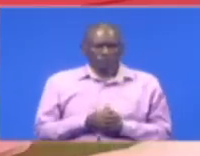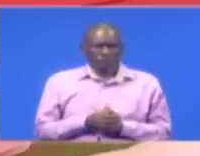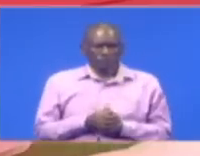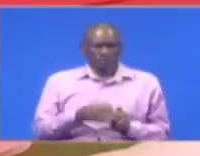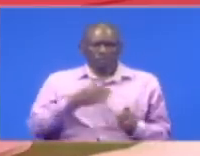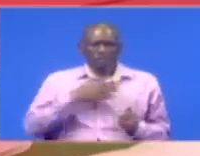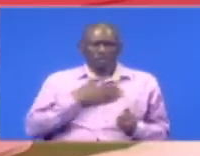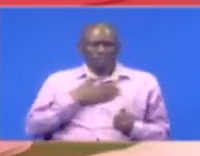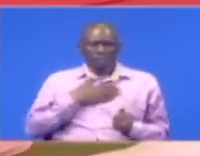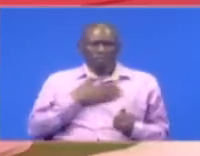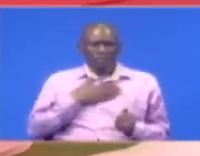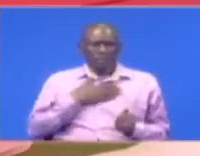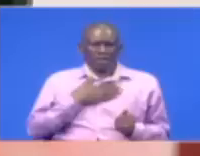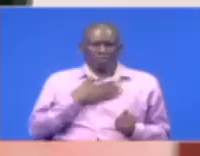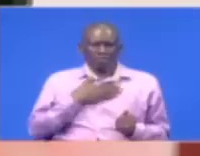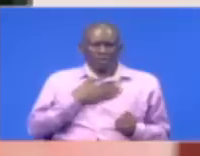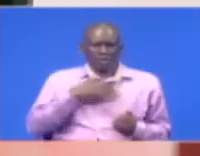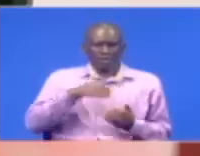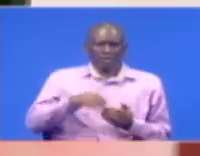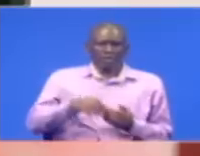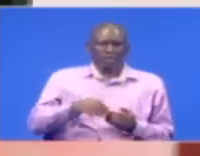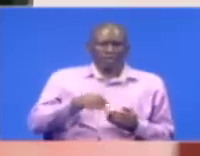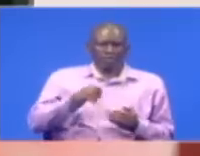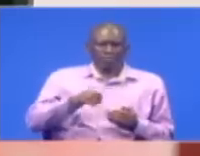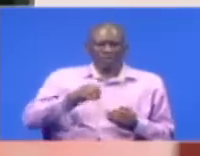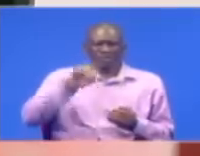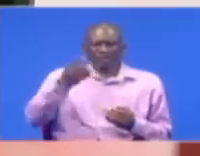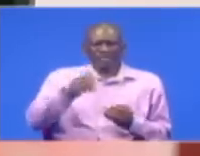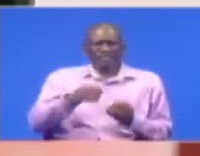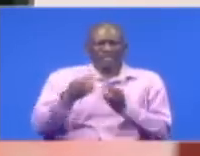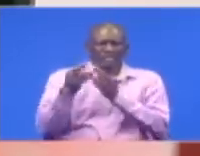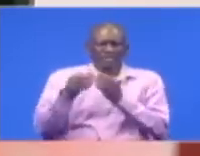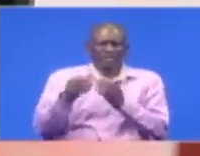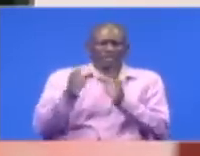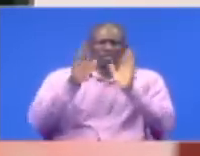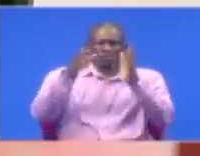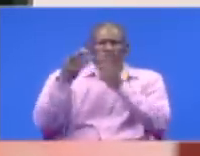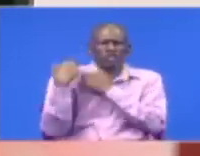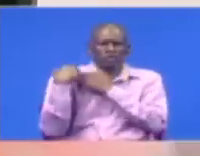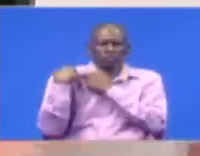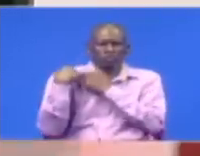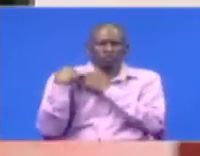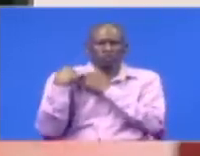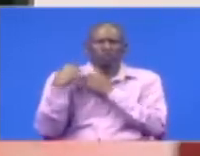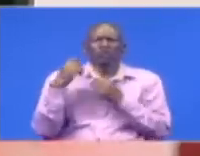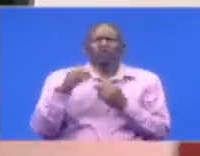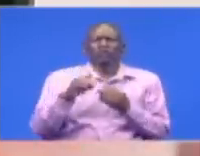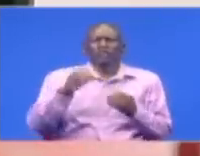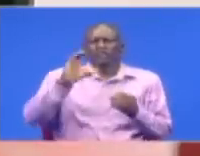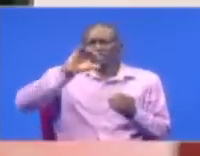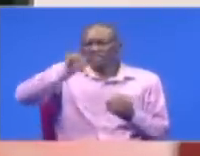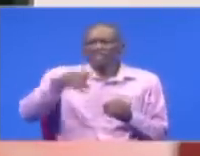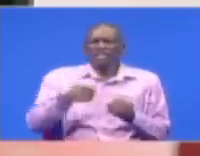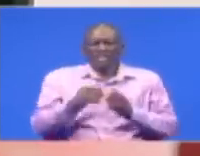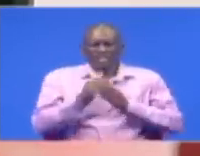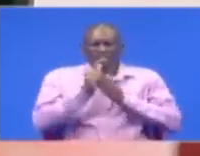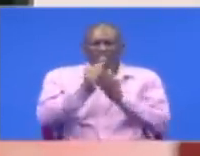my obvious answer would be the first and fundamental role of a Chief Justice is the head of the judiciary.